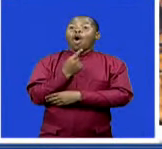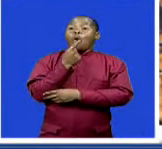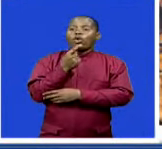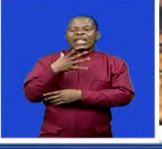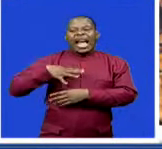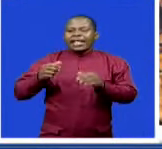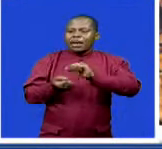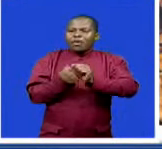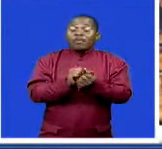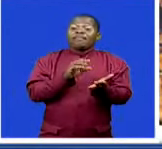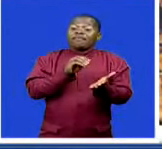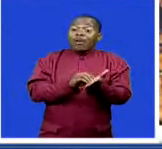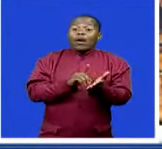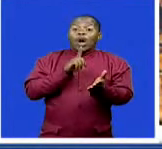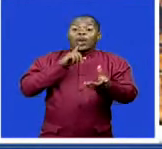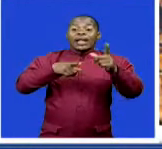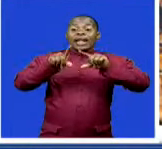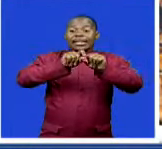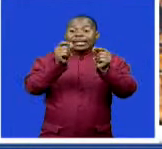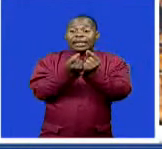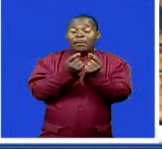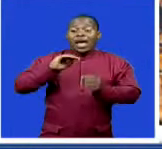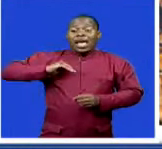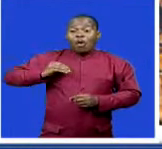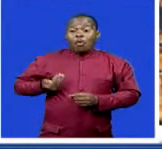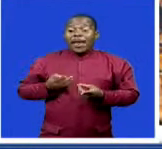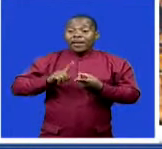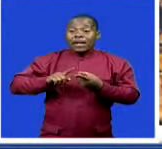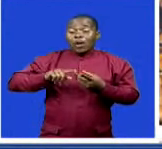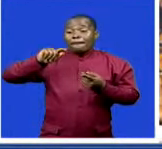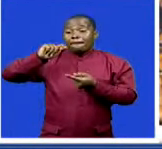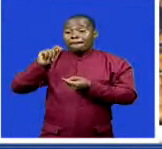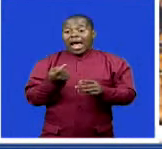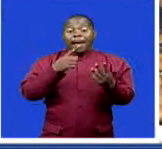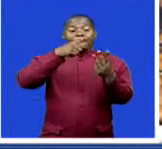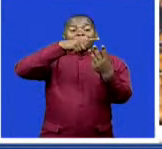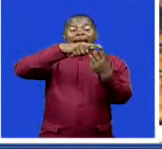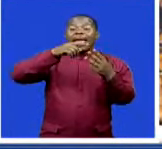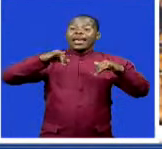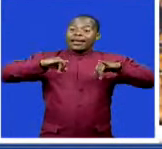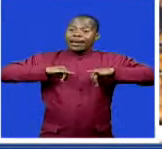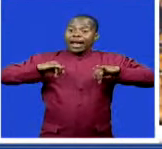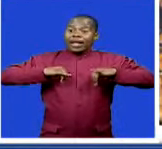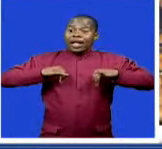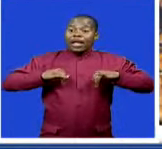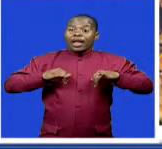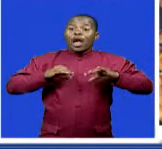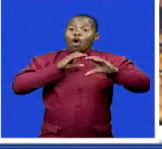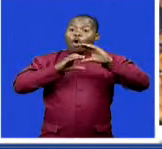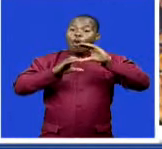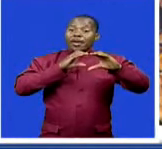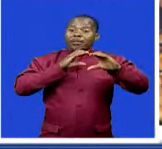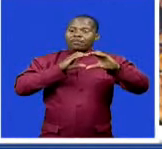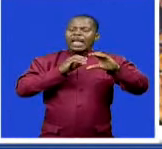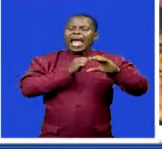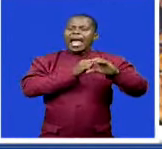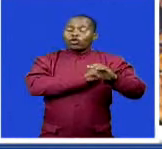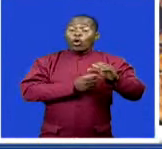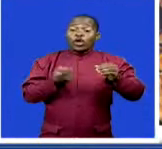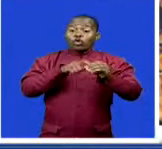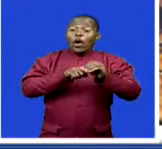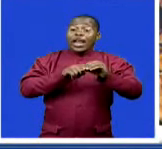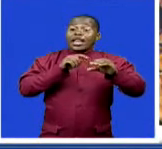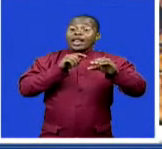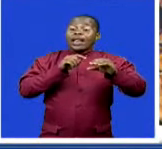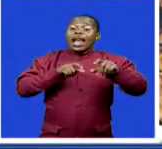but the national team or the national women cricket team is ready to compete in the upcoming ICC Women T20 qualifiers games to